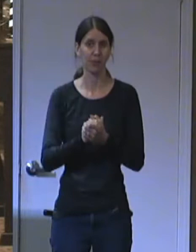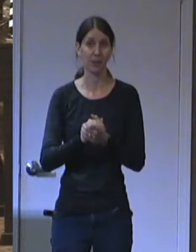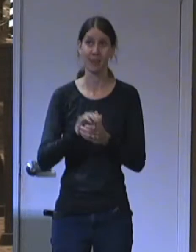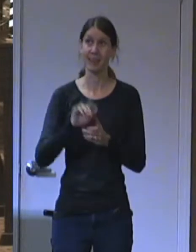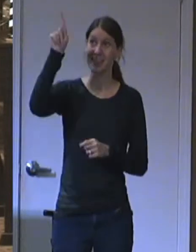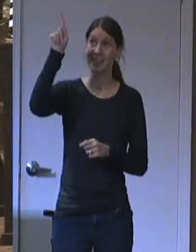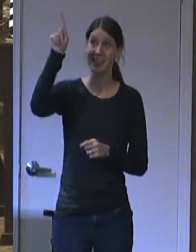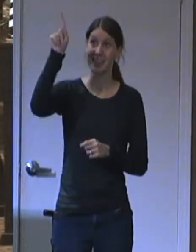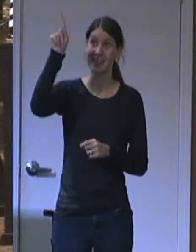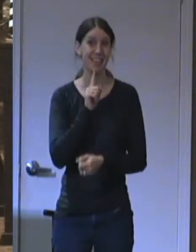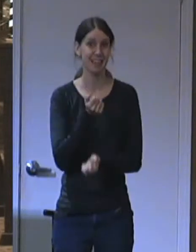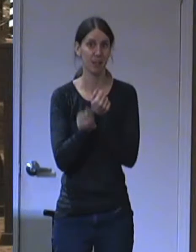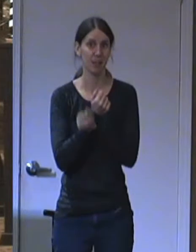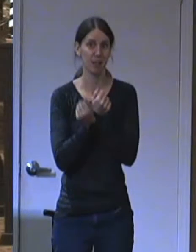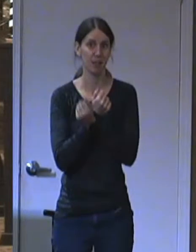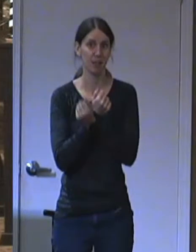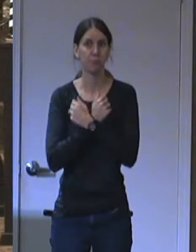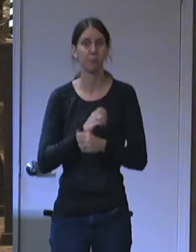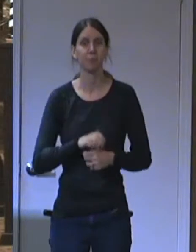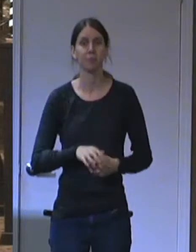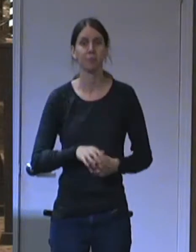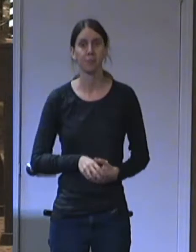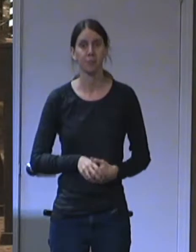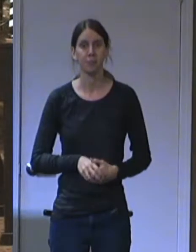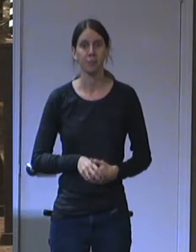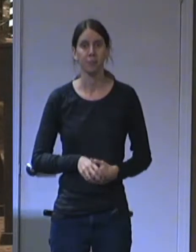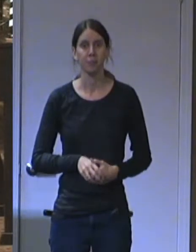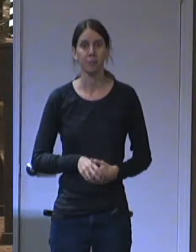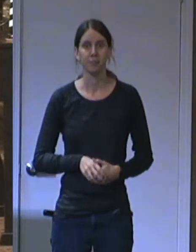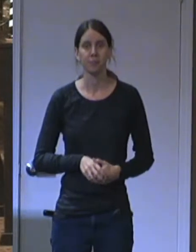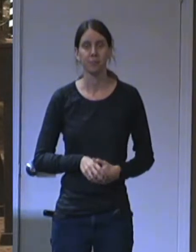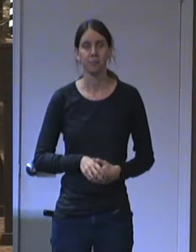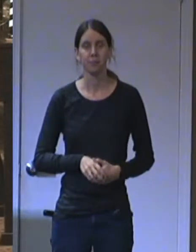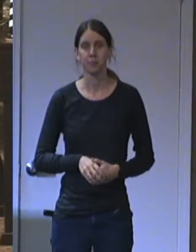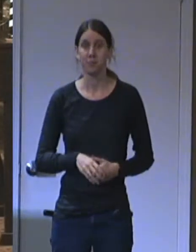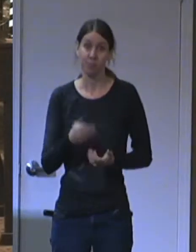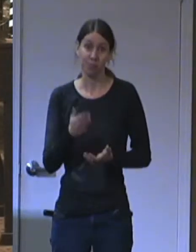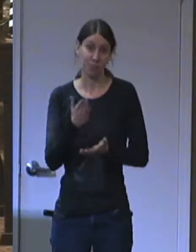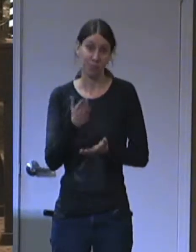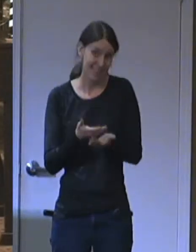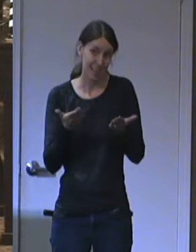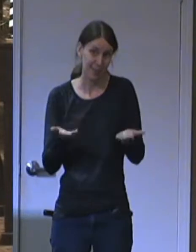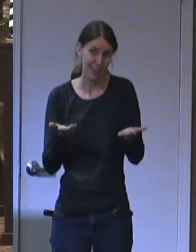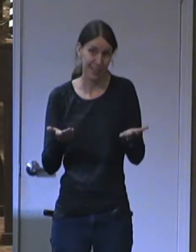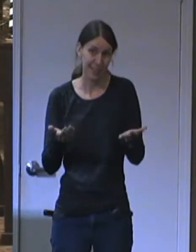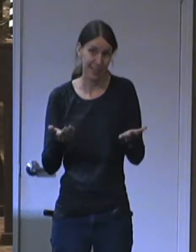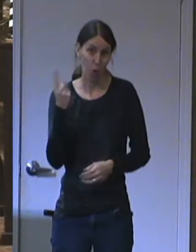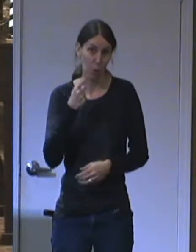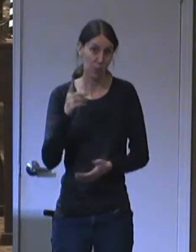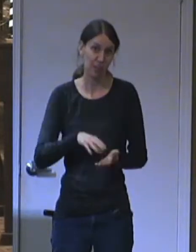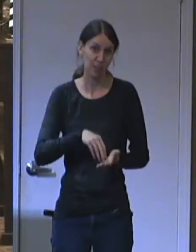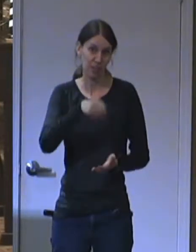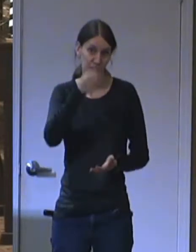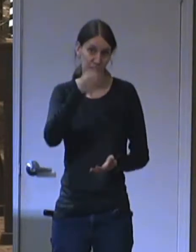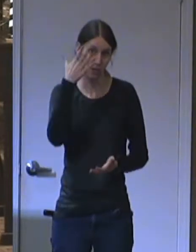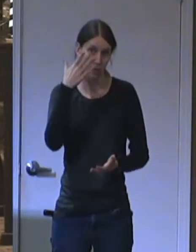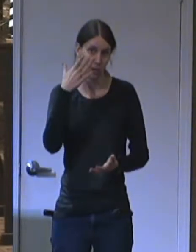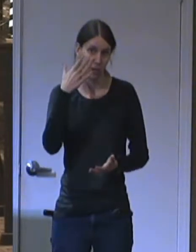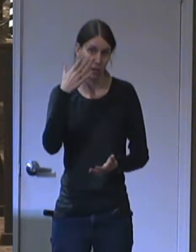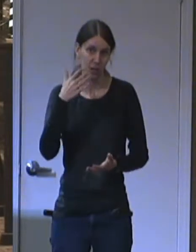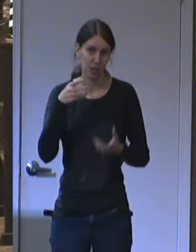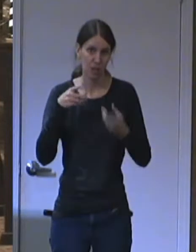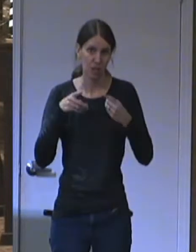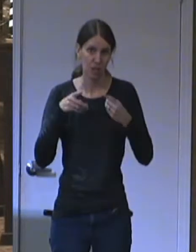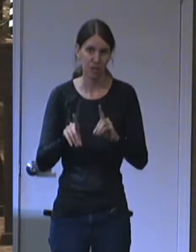that God is love. There are some things only learned in